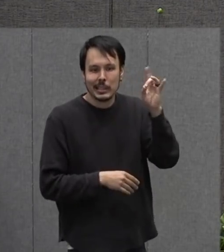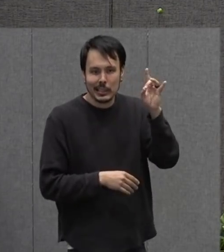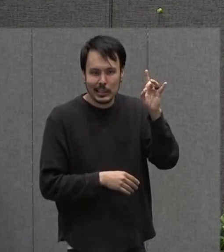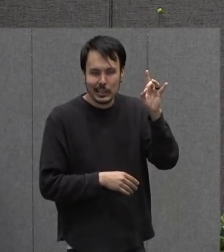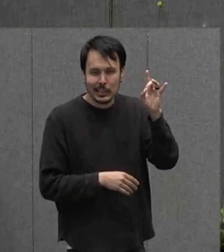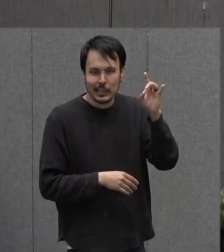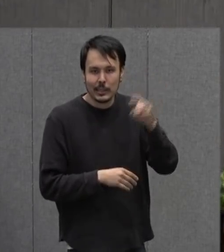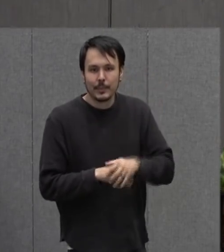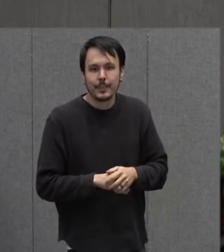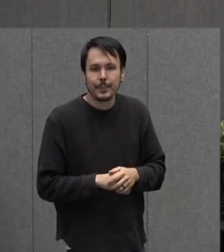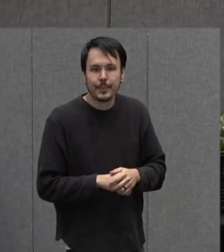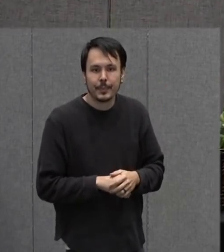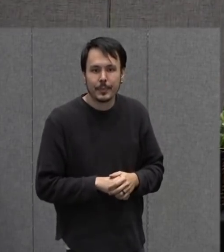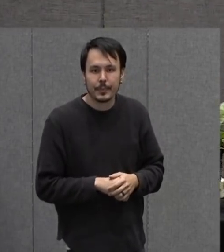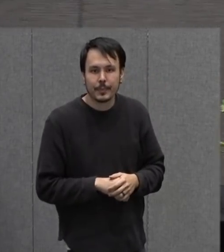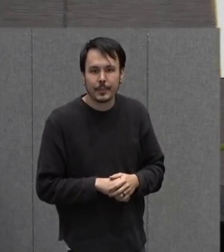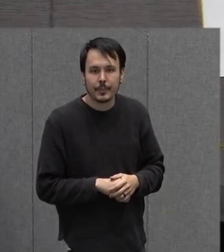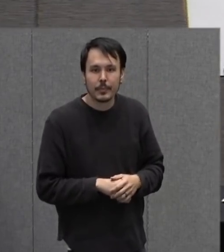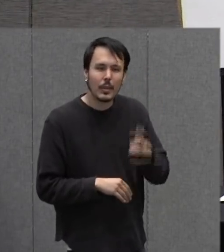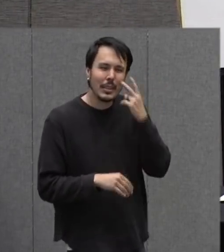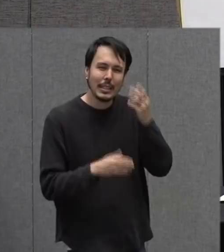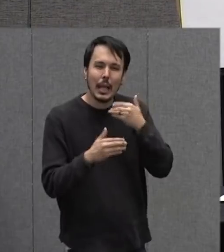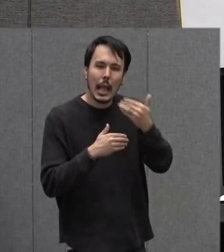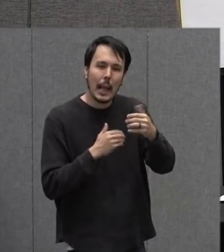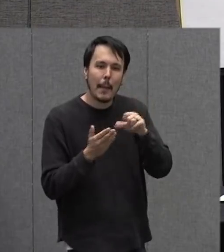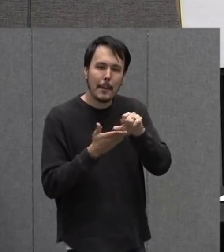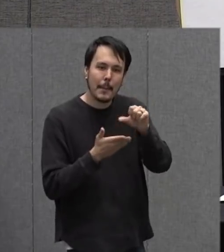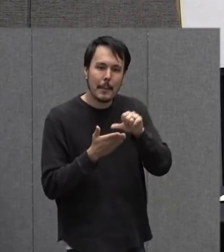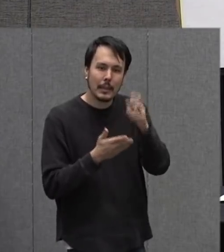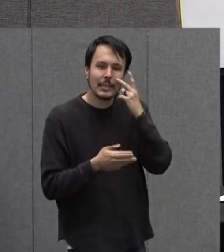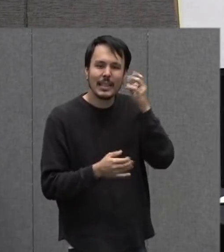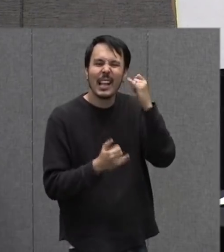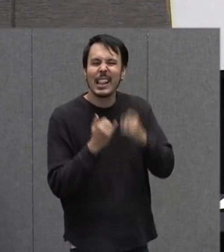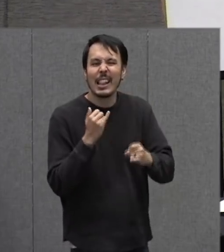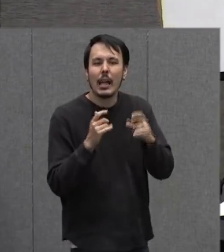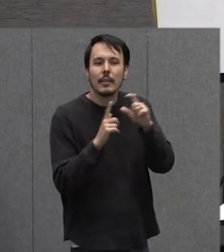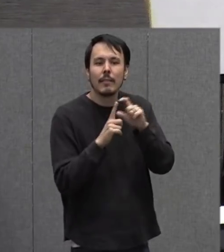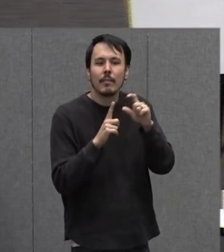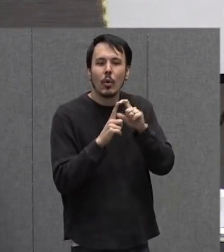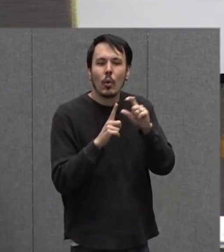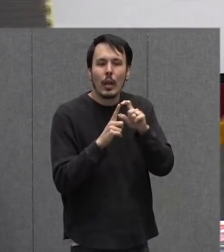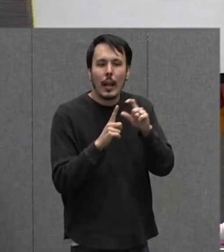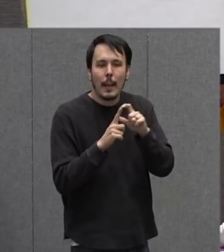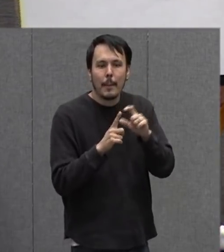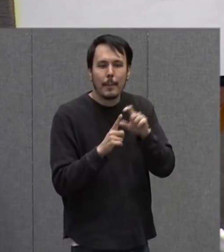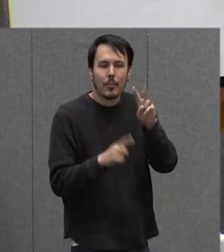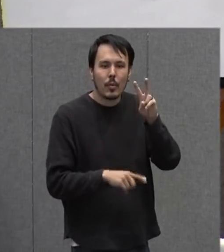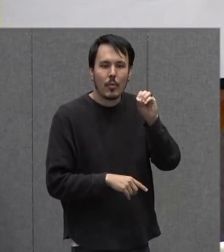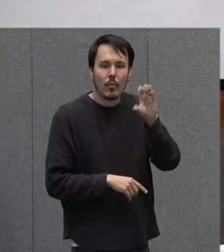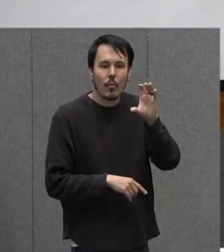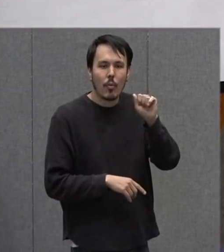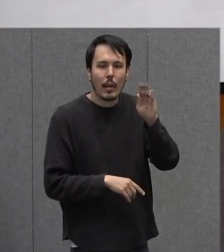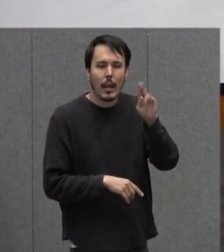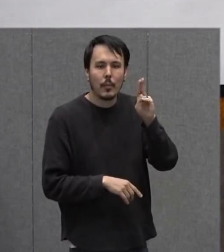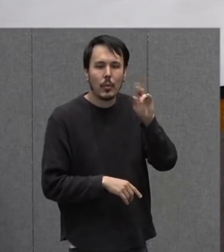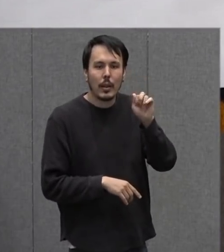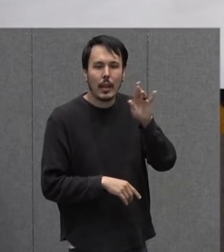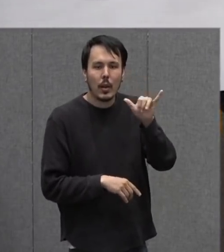Let's look at the next page, and we're going to talk about our last vocabulary word. On my way to school, I saw